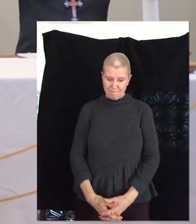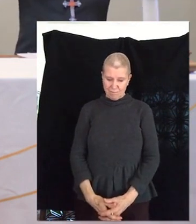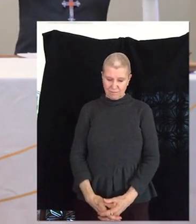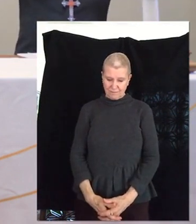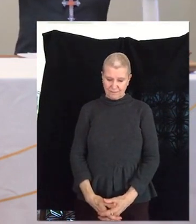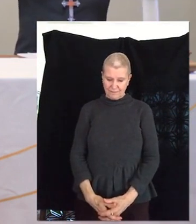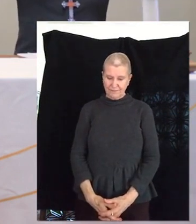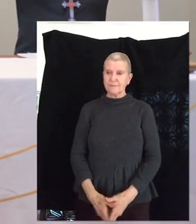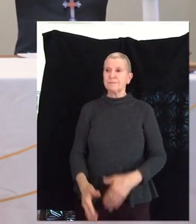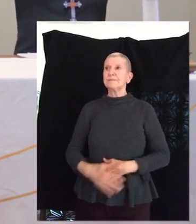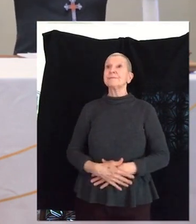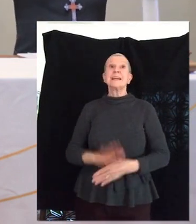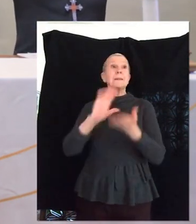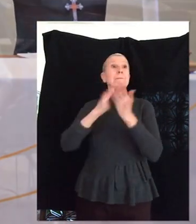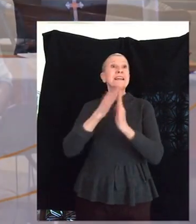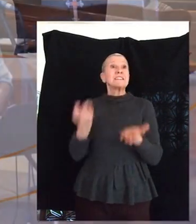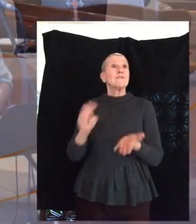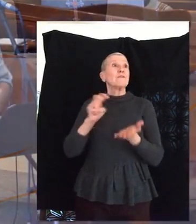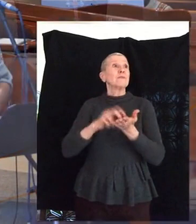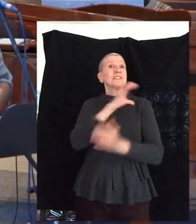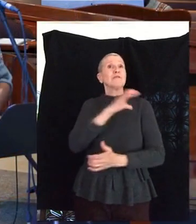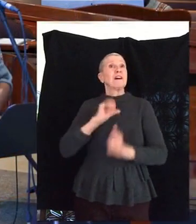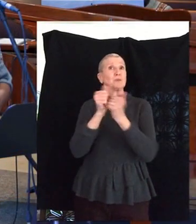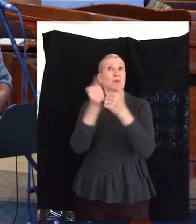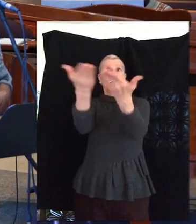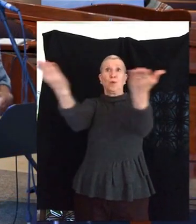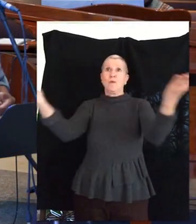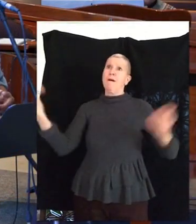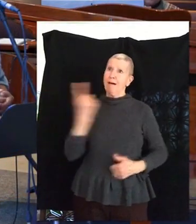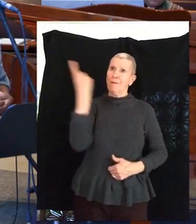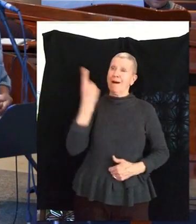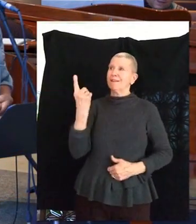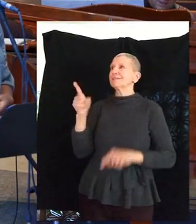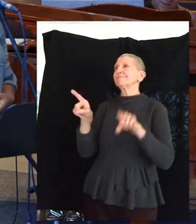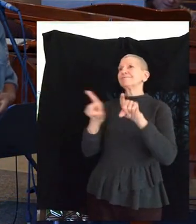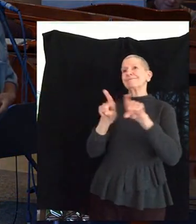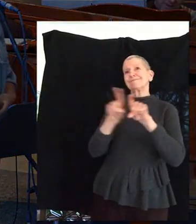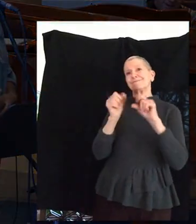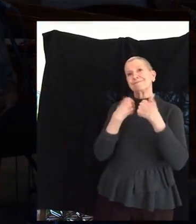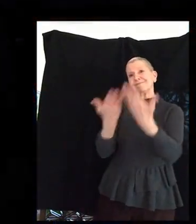The peace of the risen Christ be with you always. And also with you.